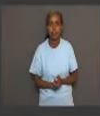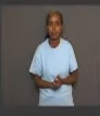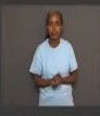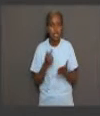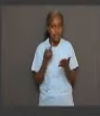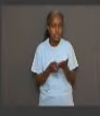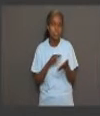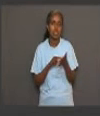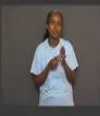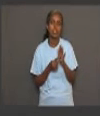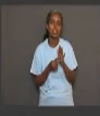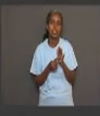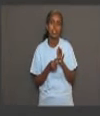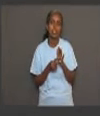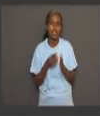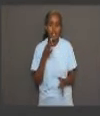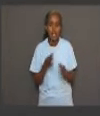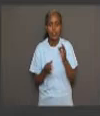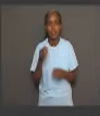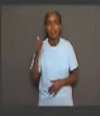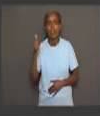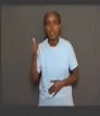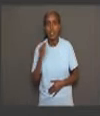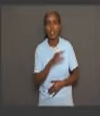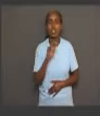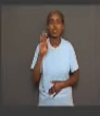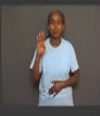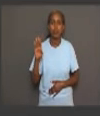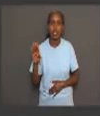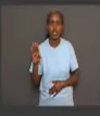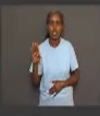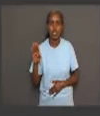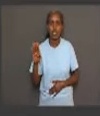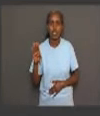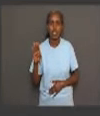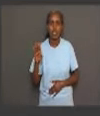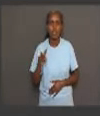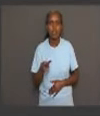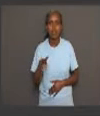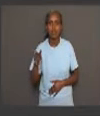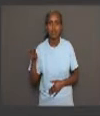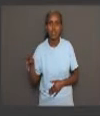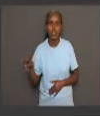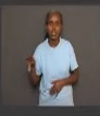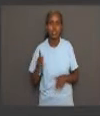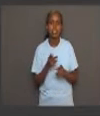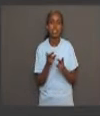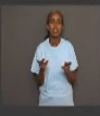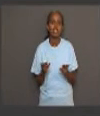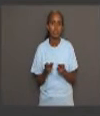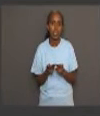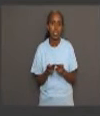This means if A and B are vectors in